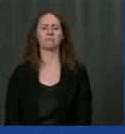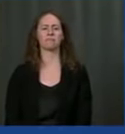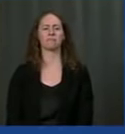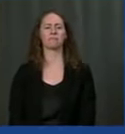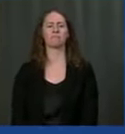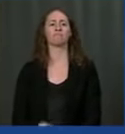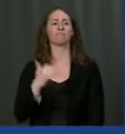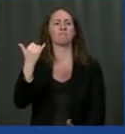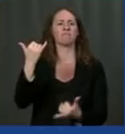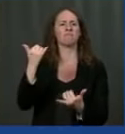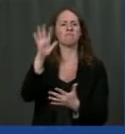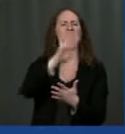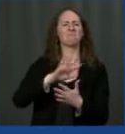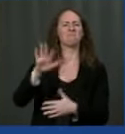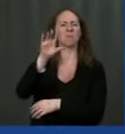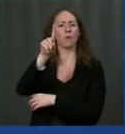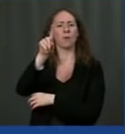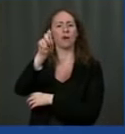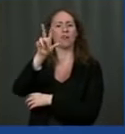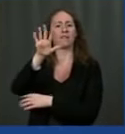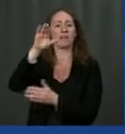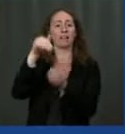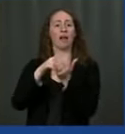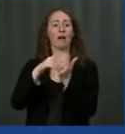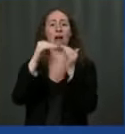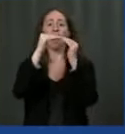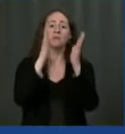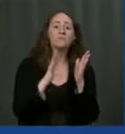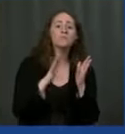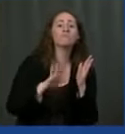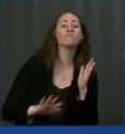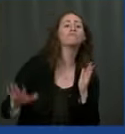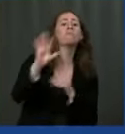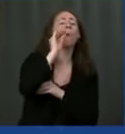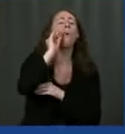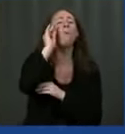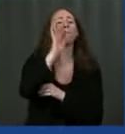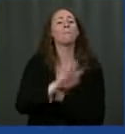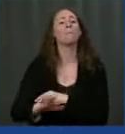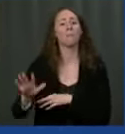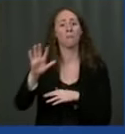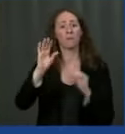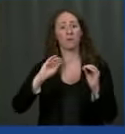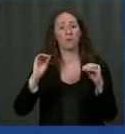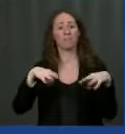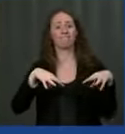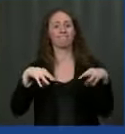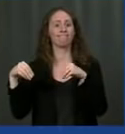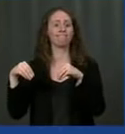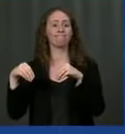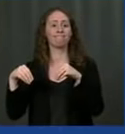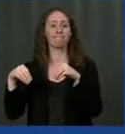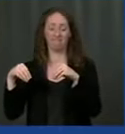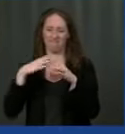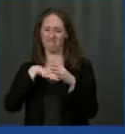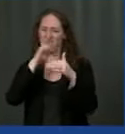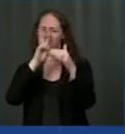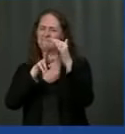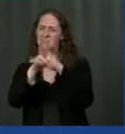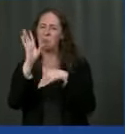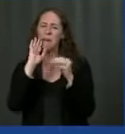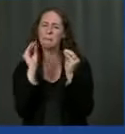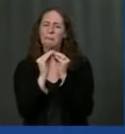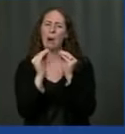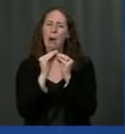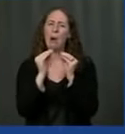cannot receive power right now. We're working on that, but we anticipate that number to significantly increase over the next 20 hours as the